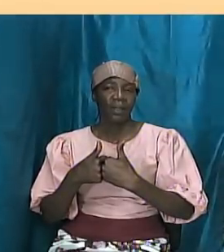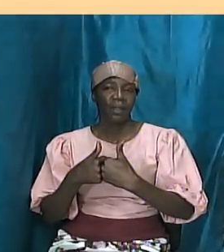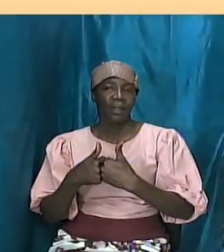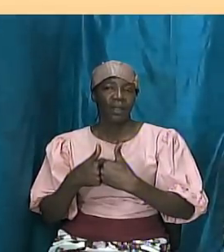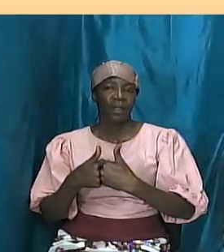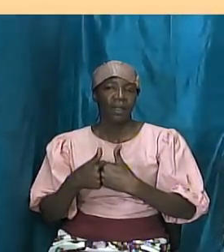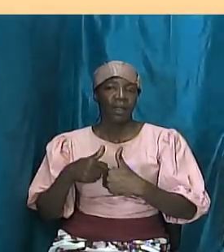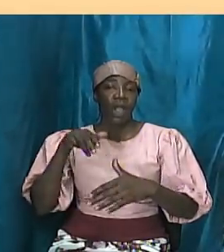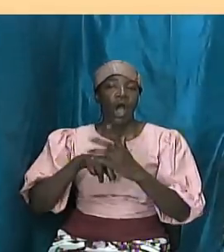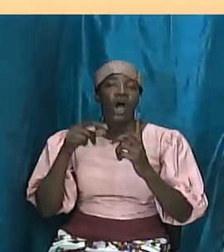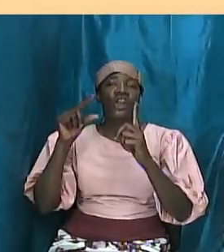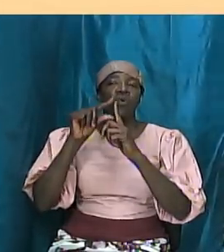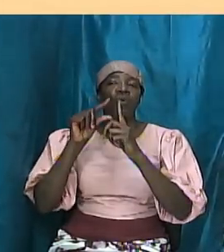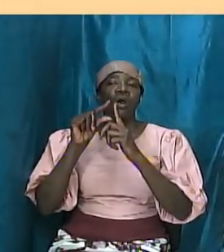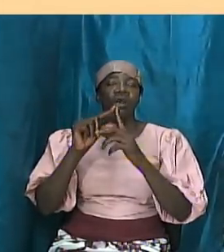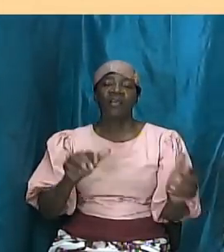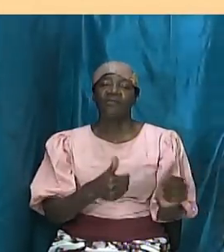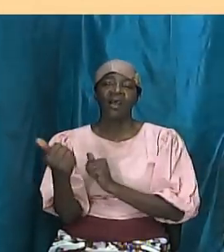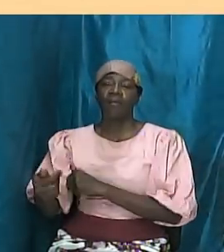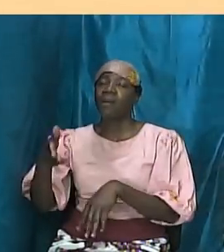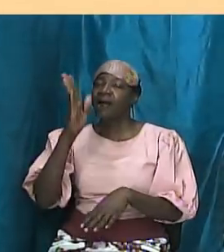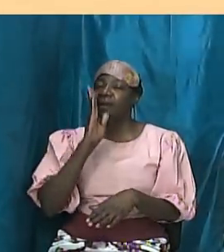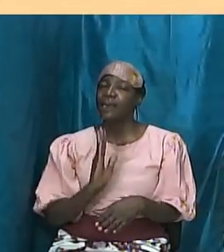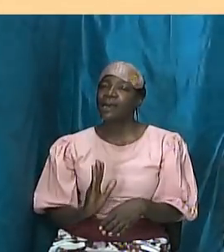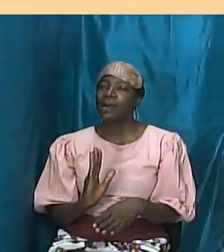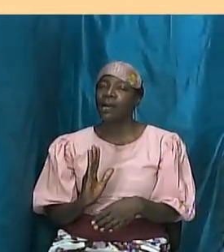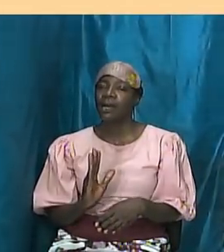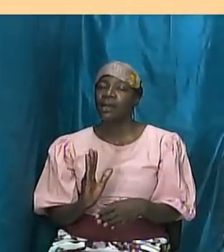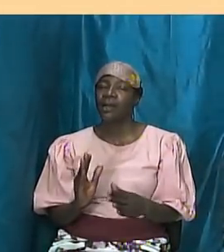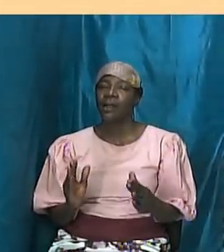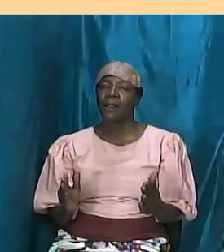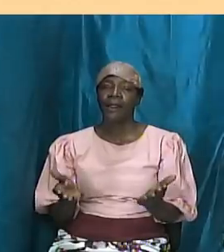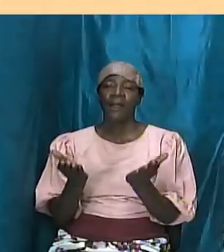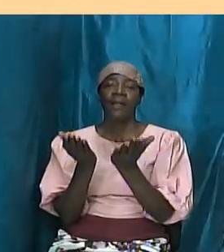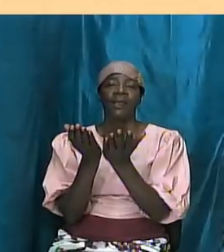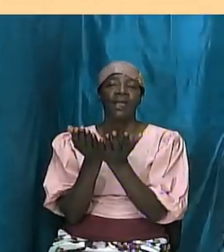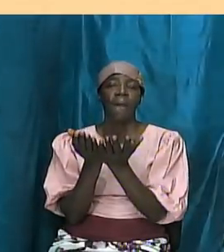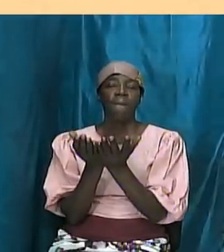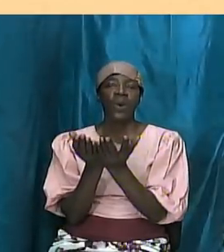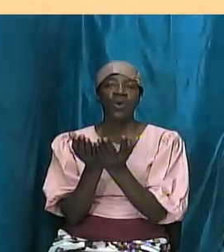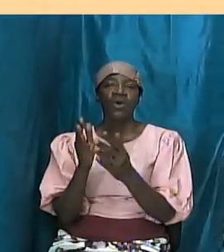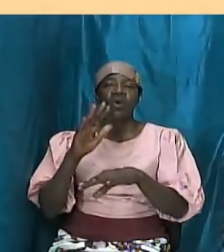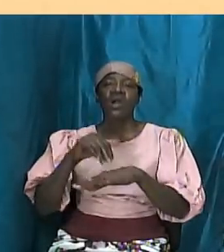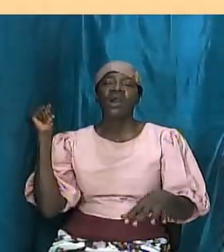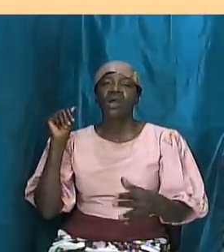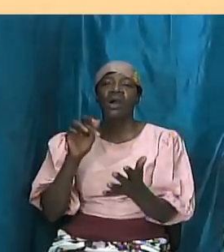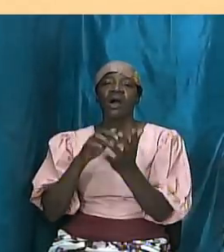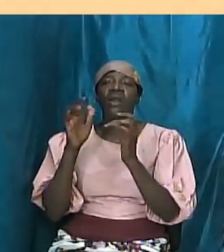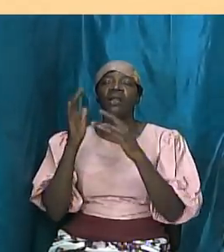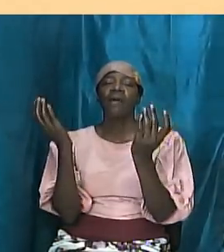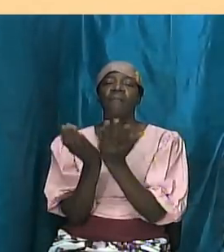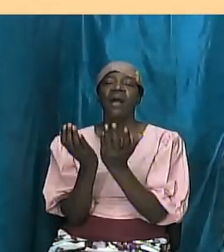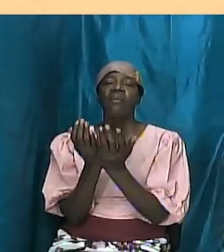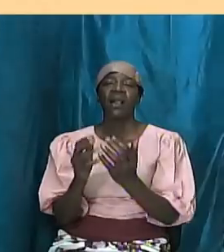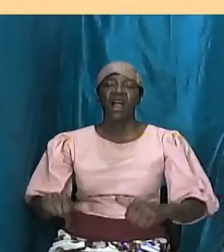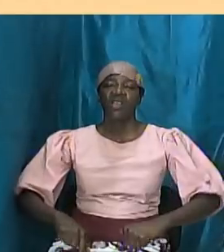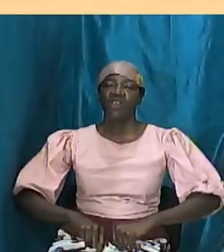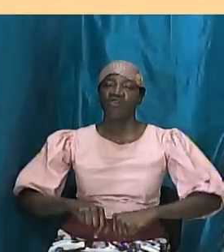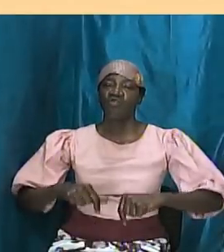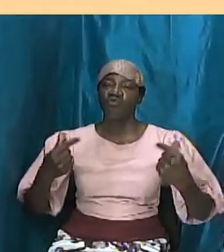the words of Almighty God, the book that we call the Bible, the greatest